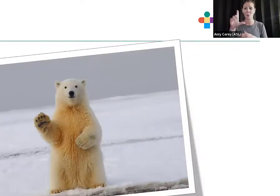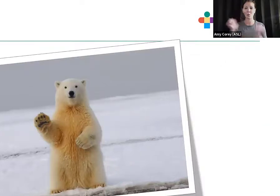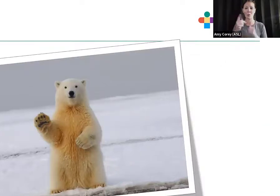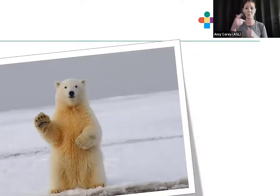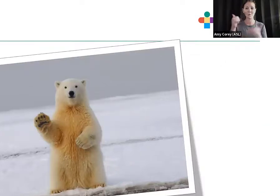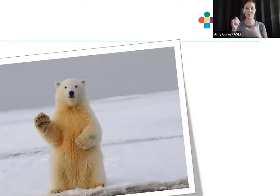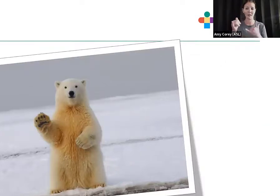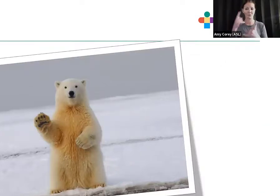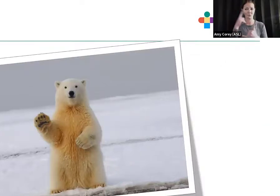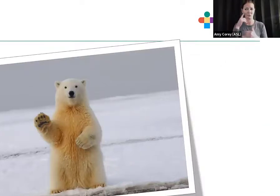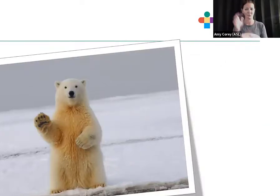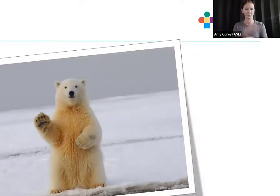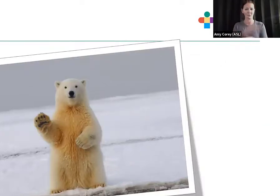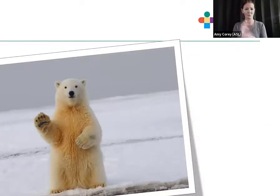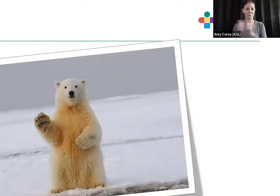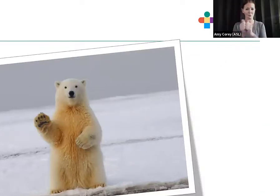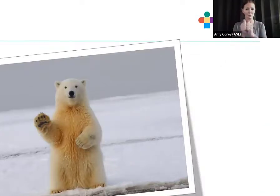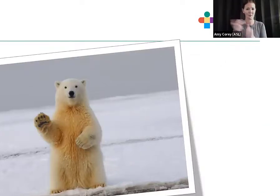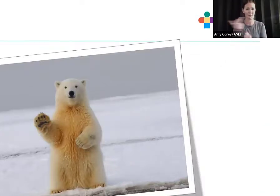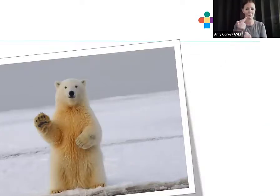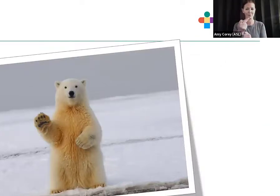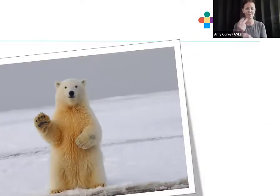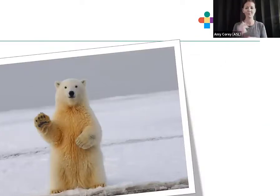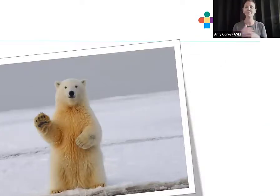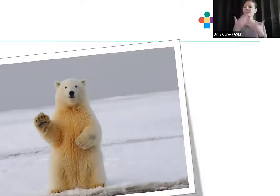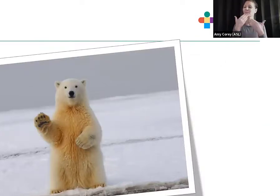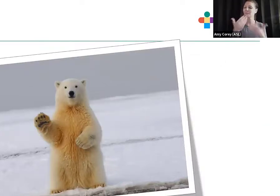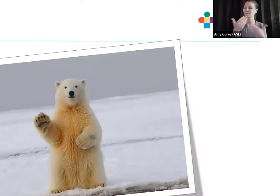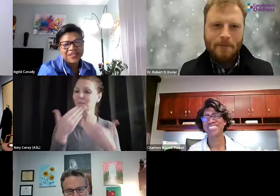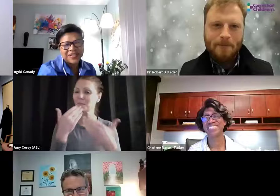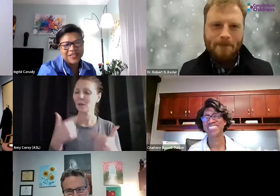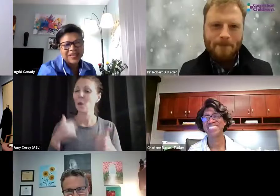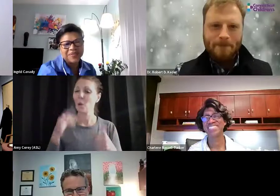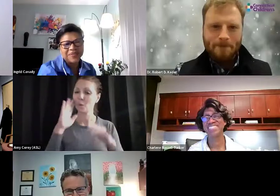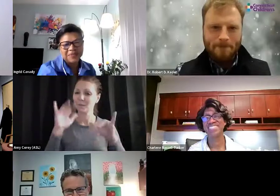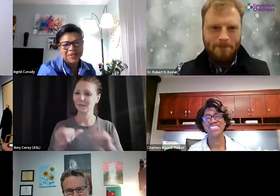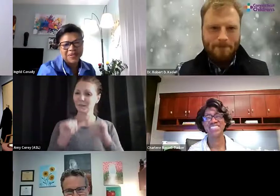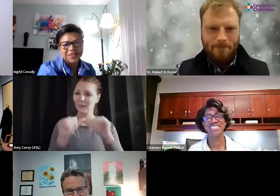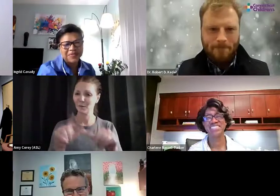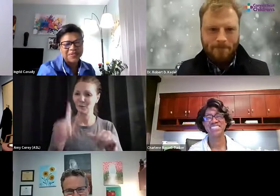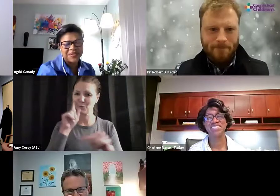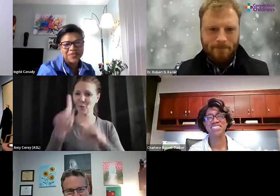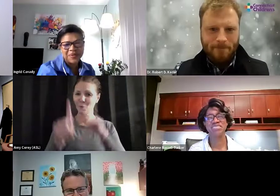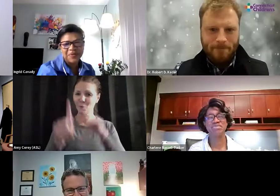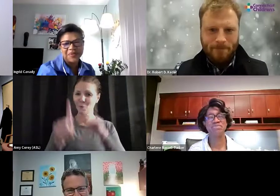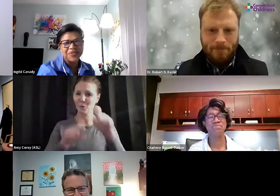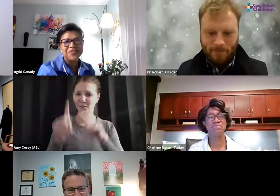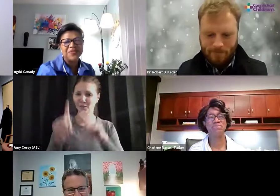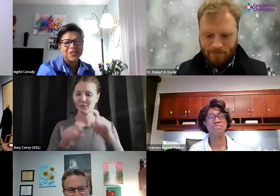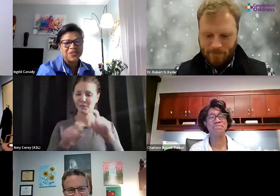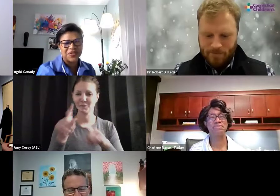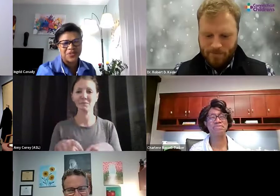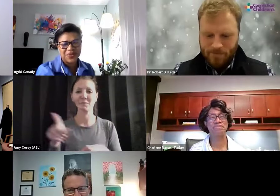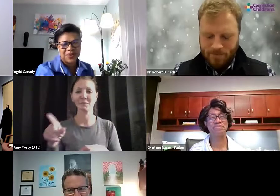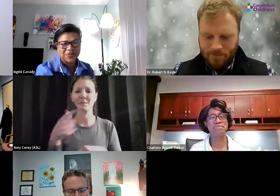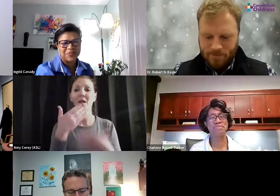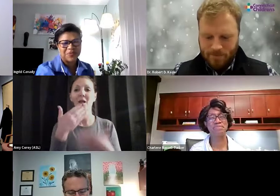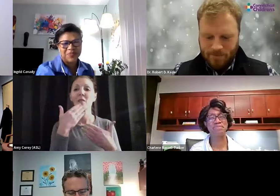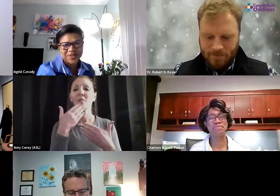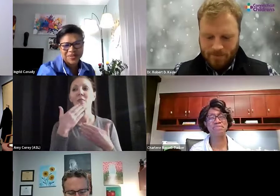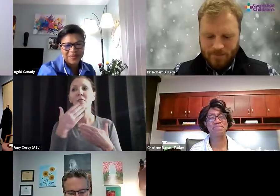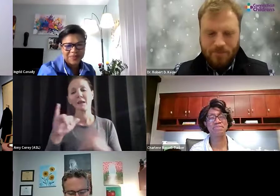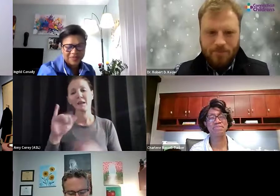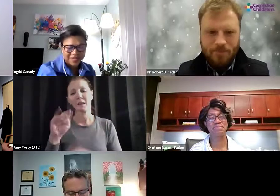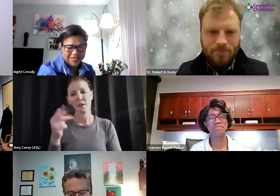And we'll hang out for questions. Dr. Peter, thank you so much. There is so much information that you